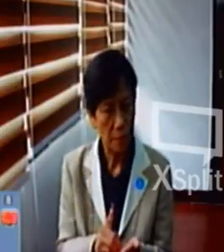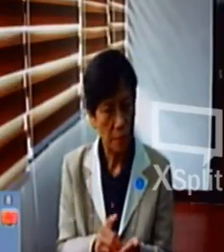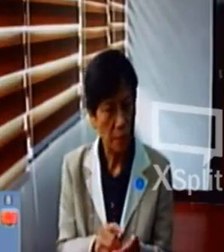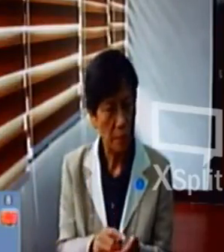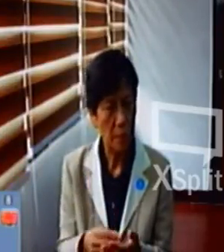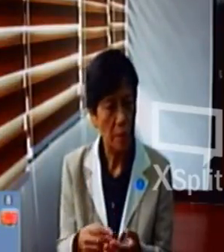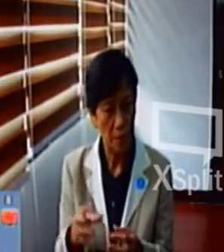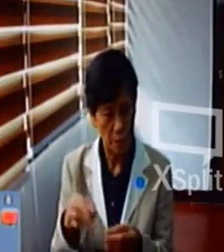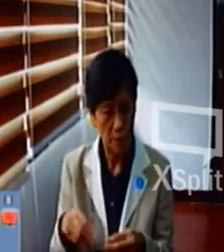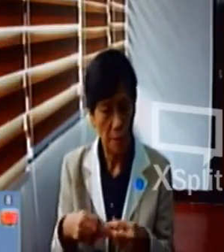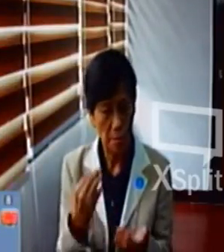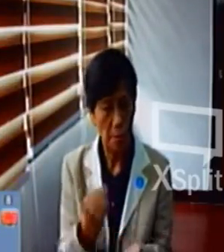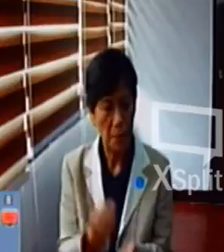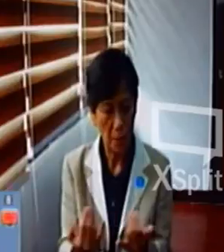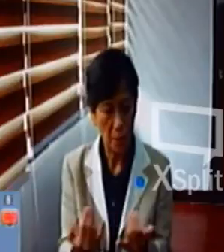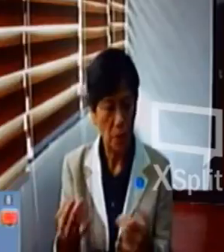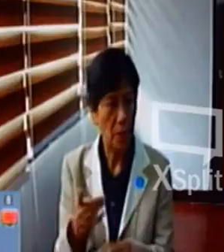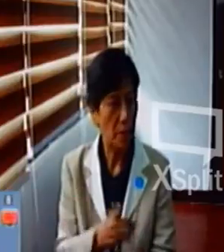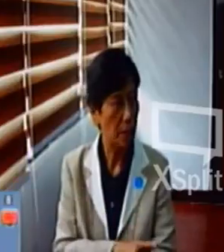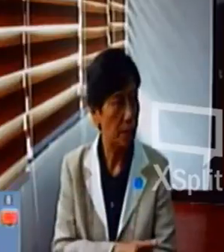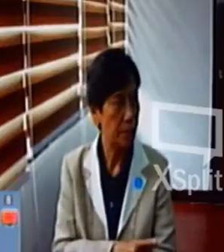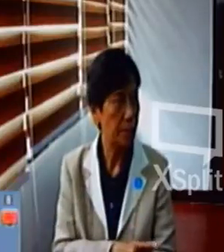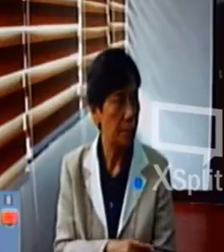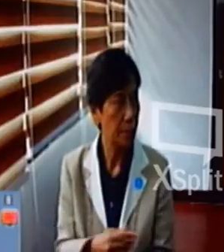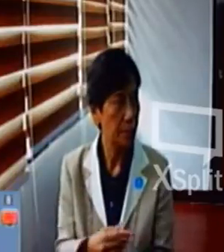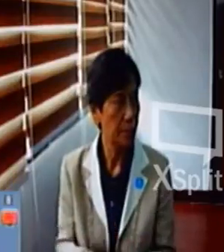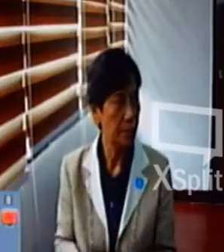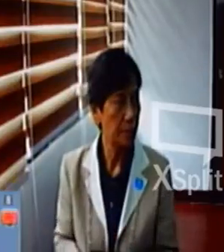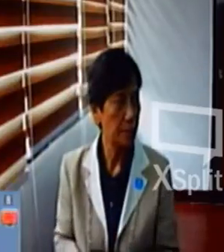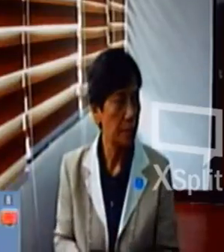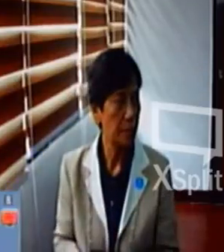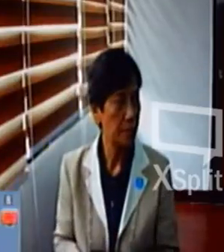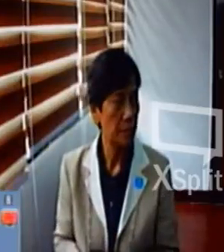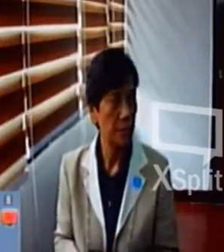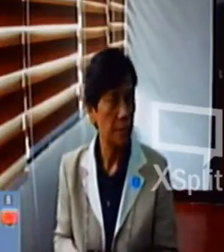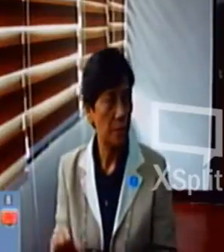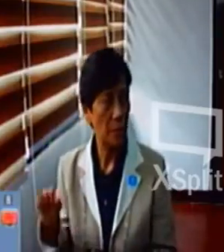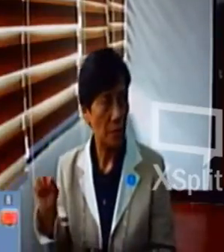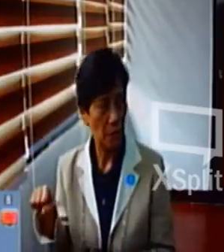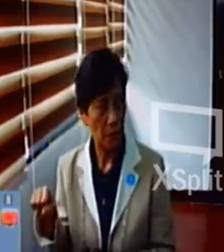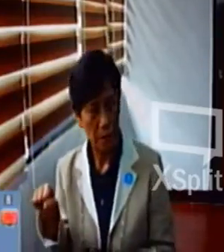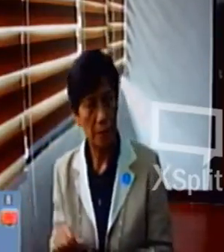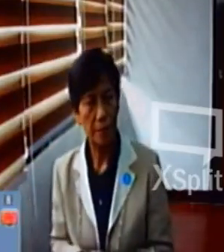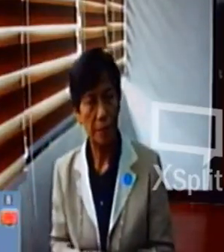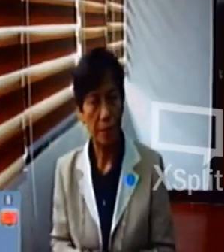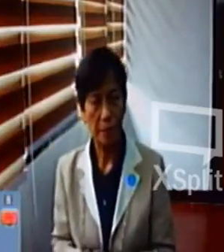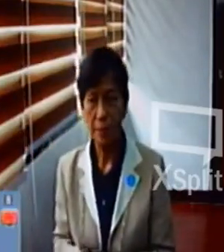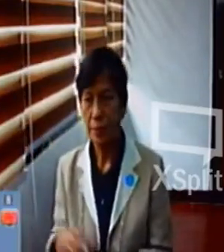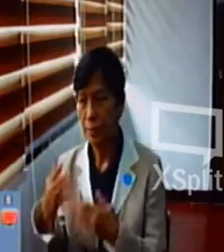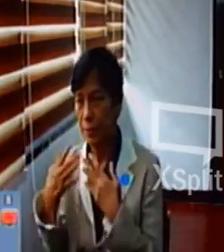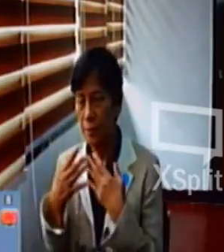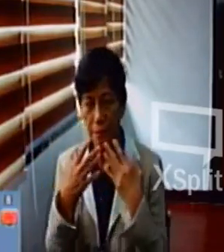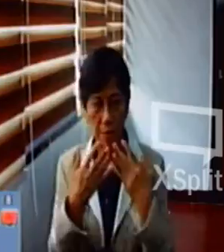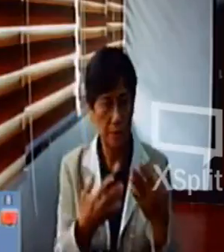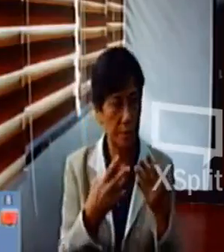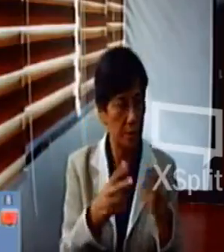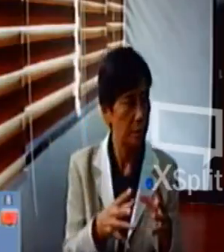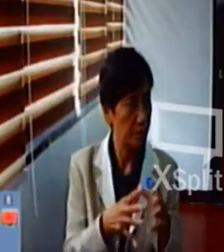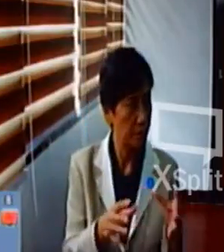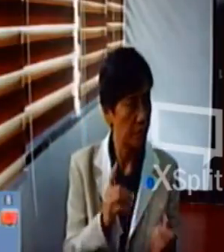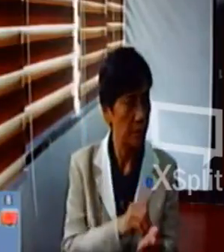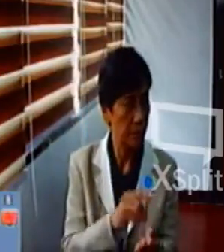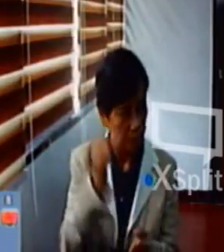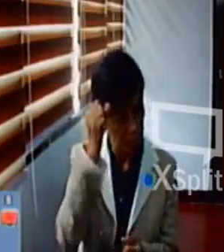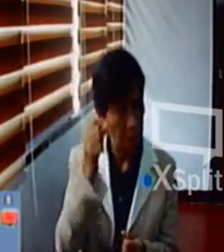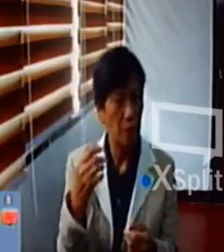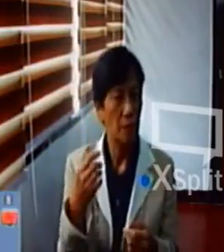yesterday and today, this morning. Dr. Santos, please. Thank you very much, Dr. Santos. We are now ready